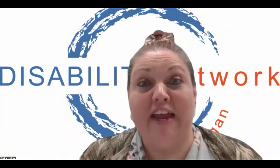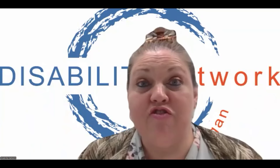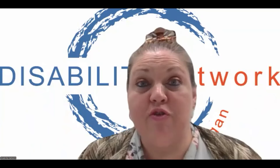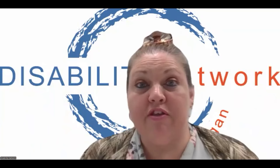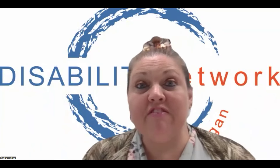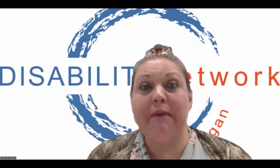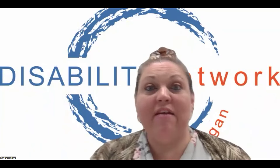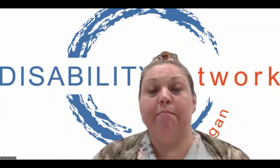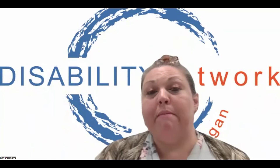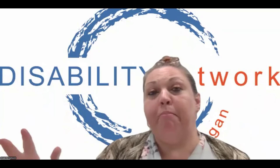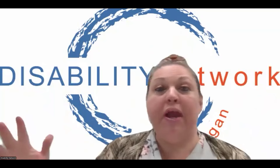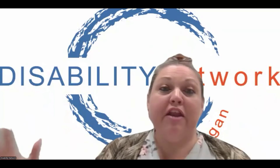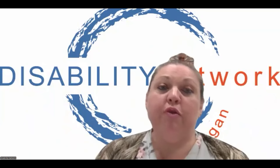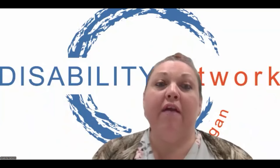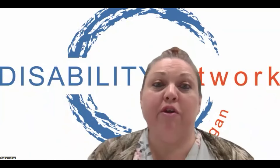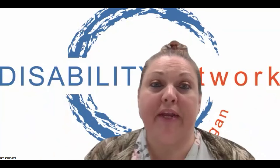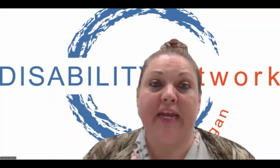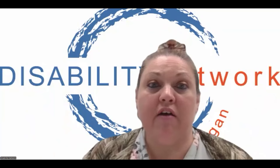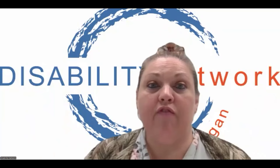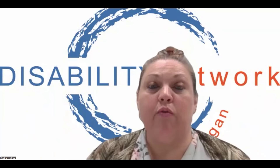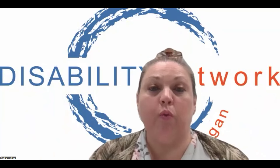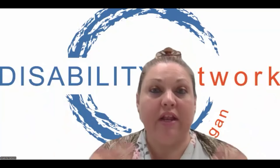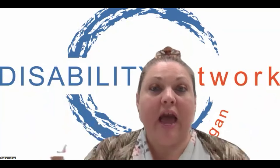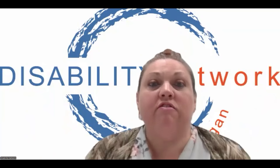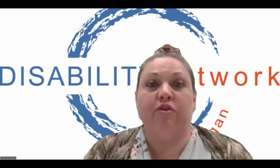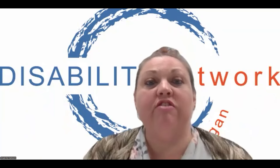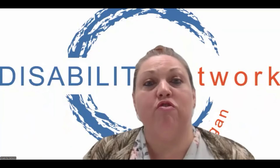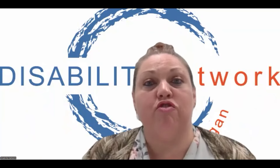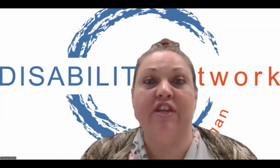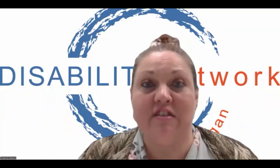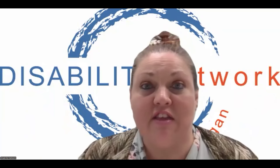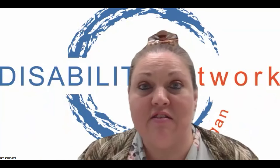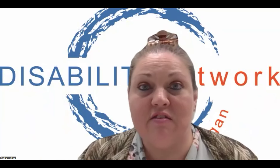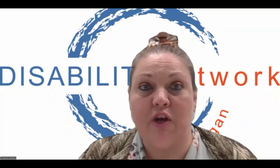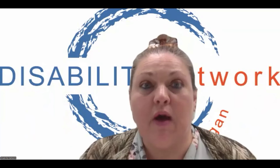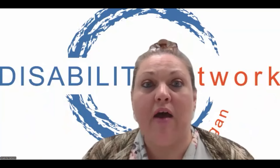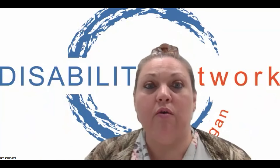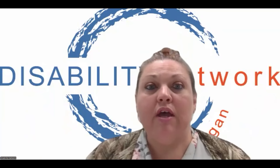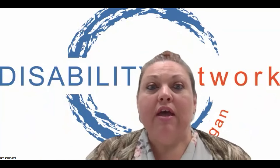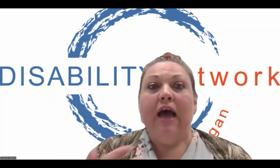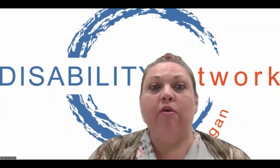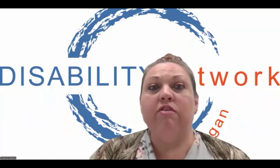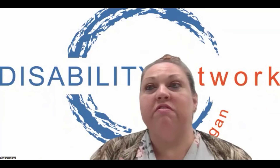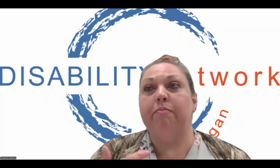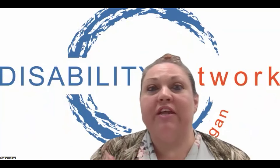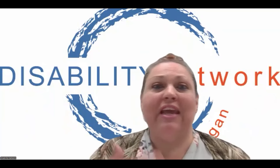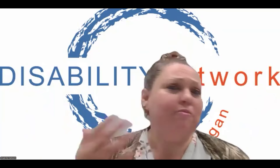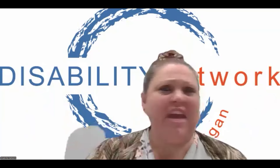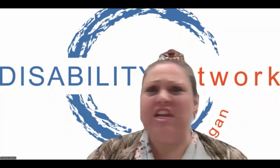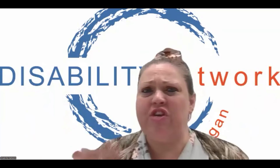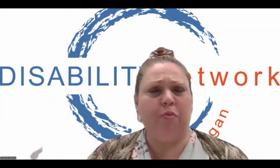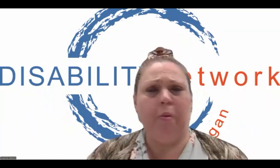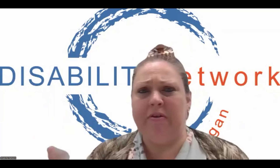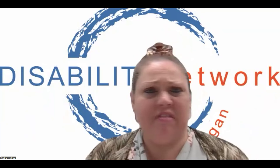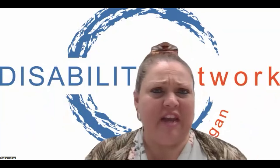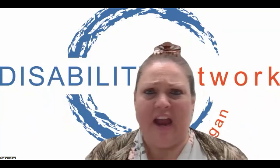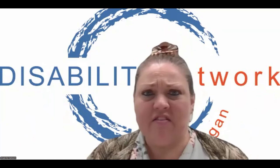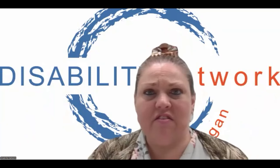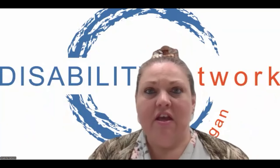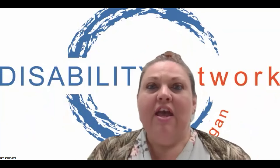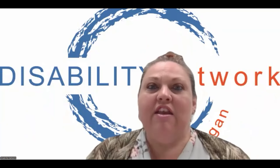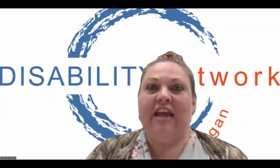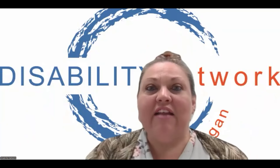world stage. So this may have been brand new to everybody of how does research fit into this? How does something keep changing from one moment